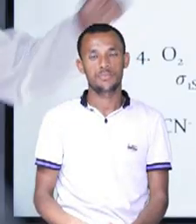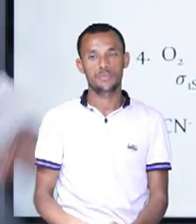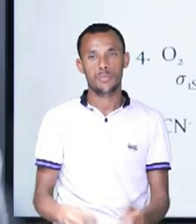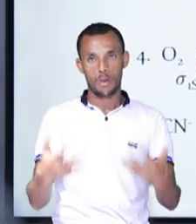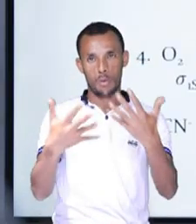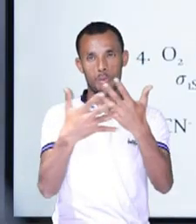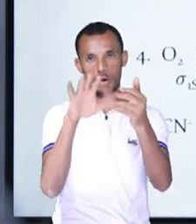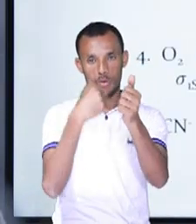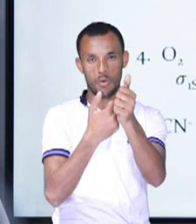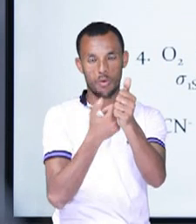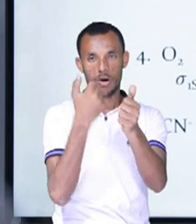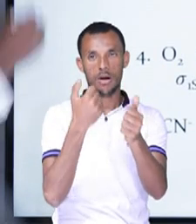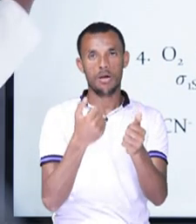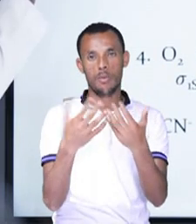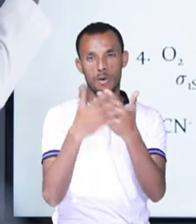Bond order.